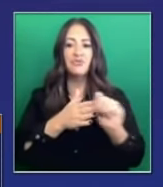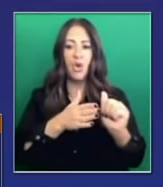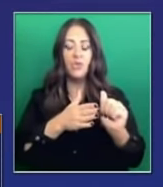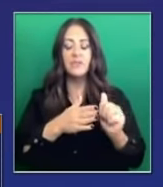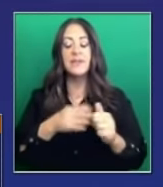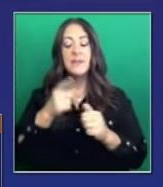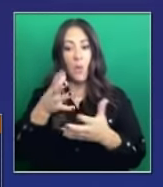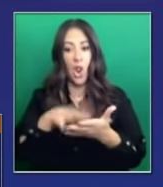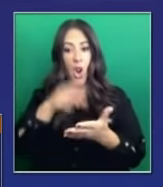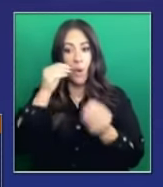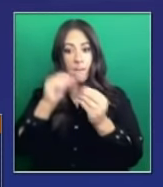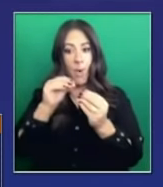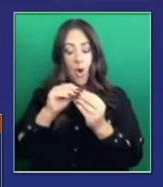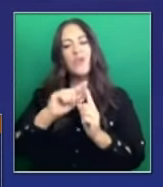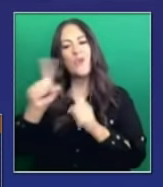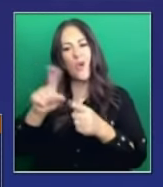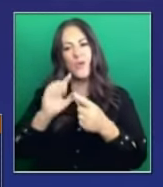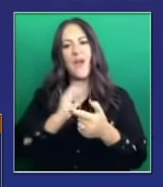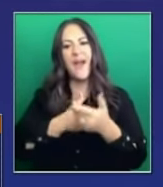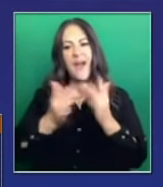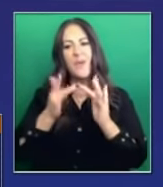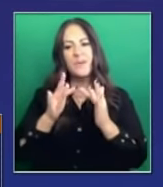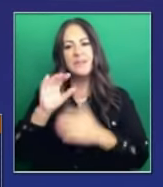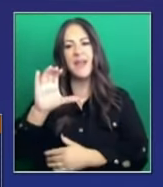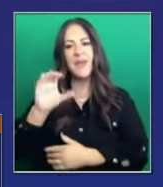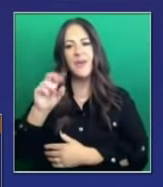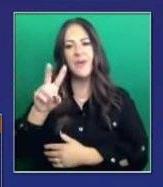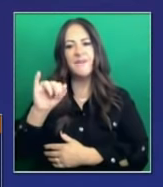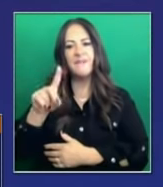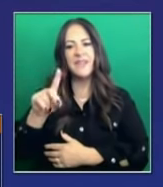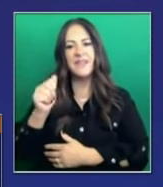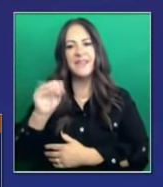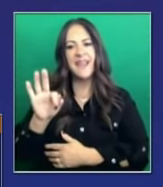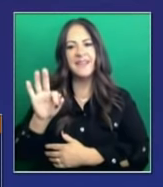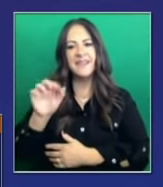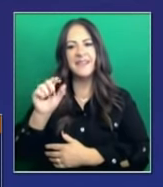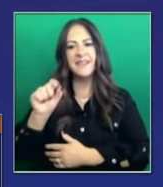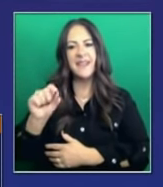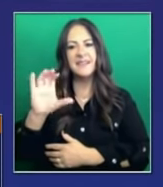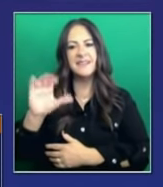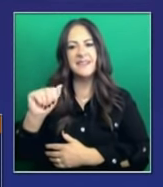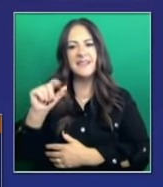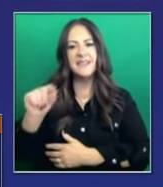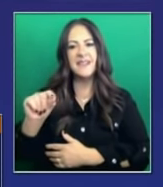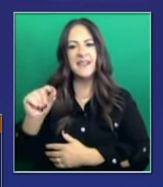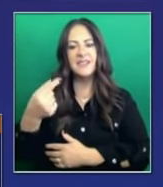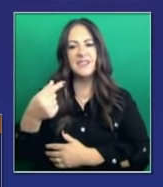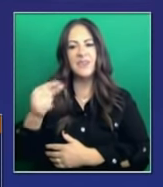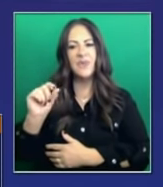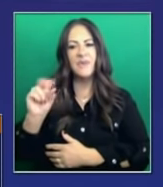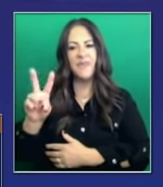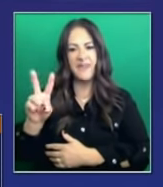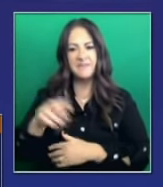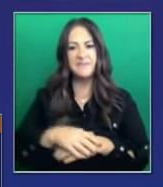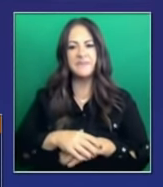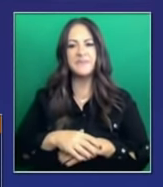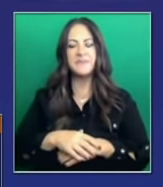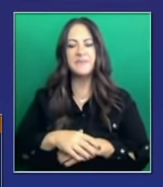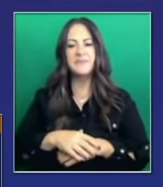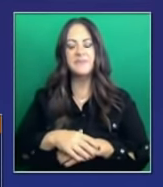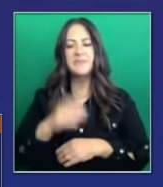COVID-19.ca.gov website. Remind you all that we look forward to turning the proverbial page on 2020, at least many of